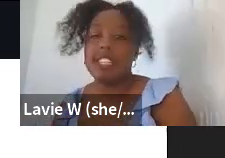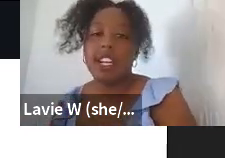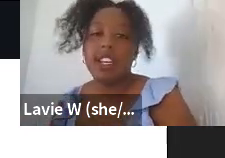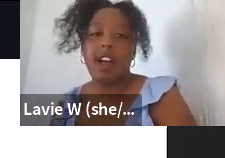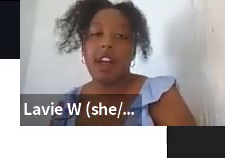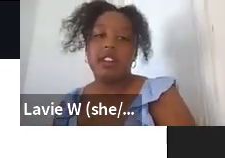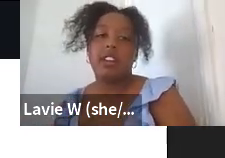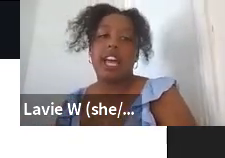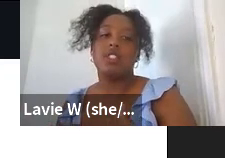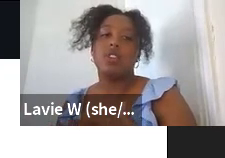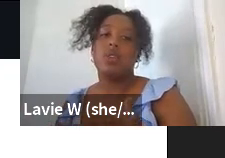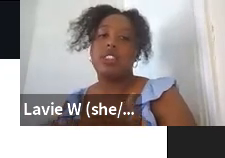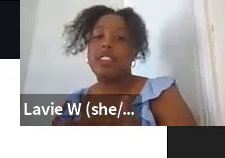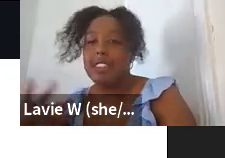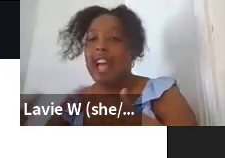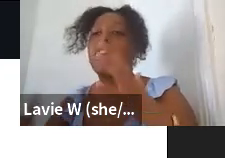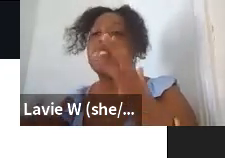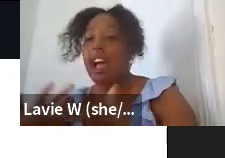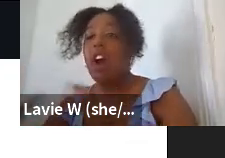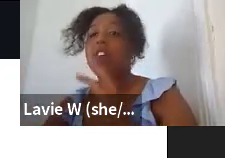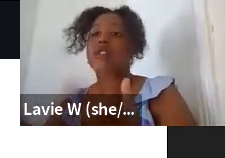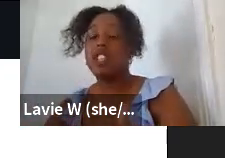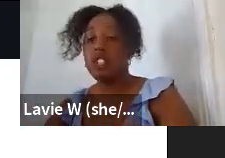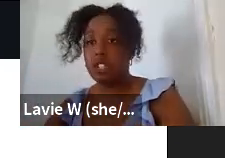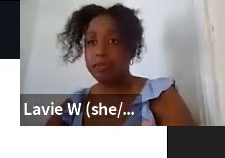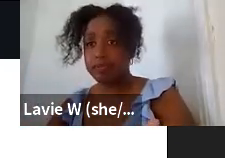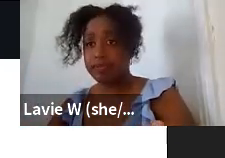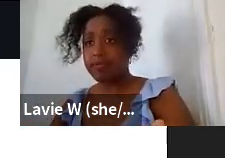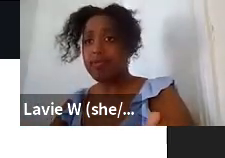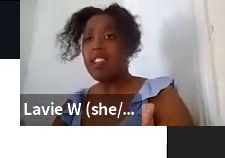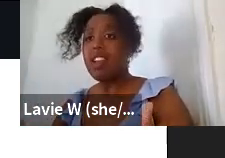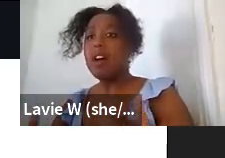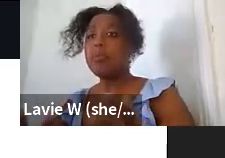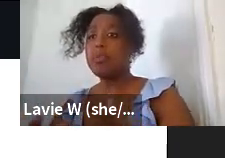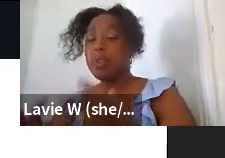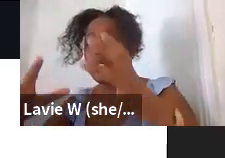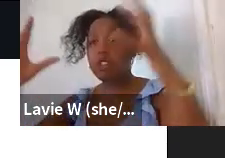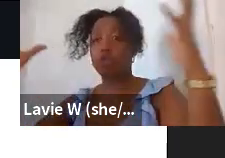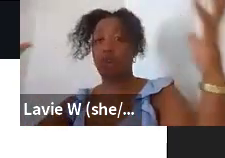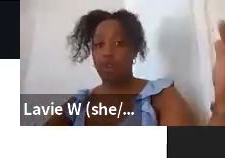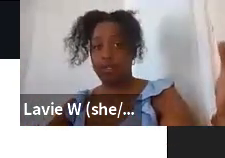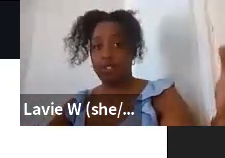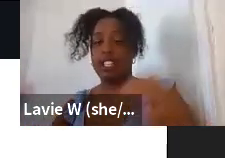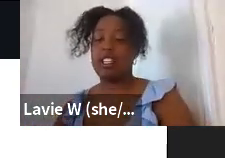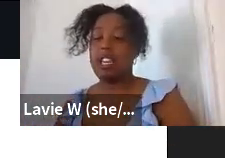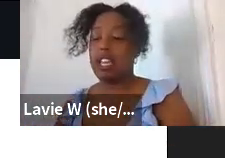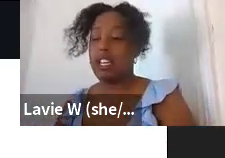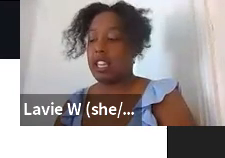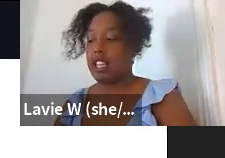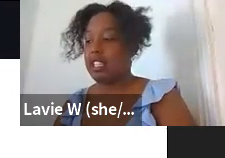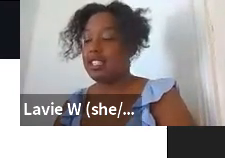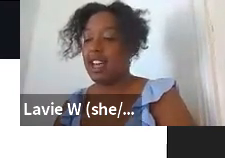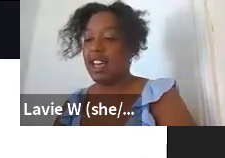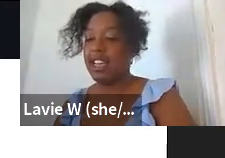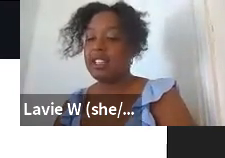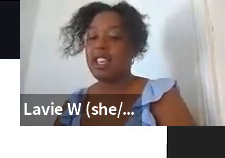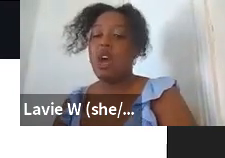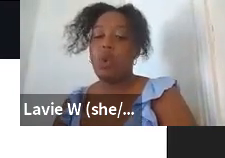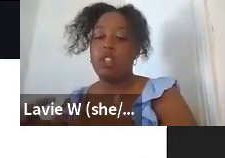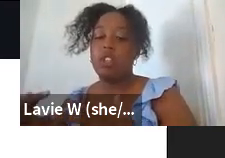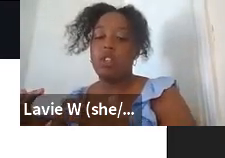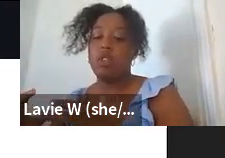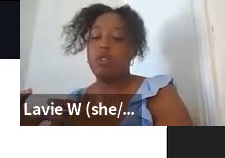aren't static either. And so that conversation really grows in